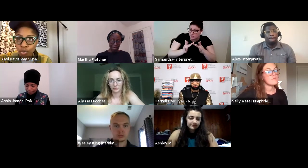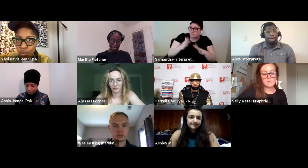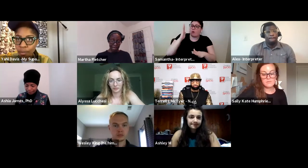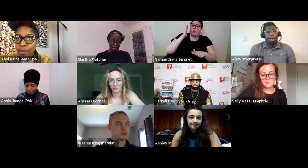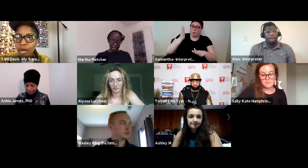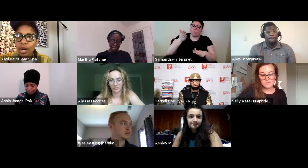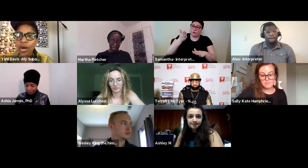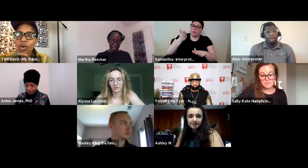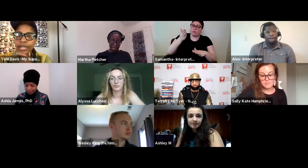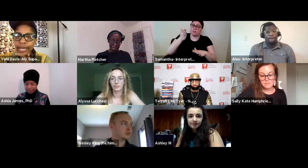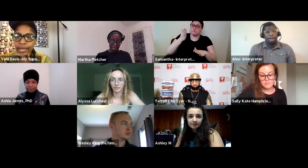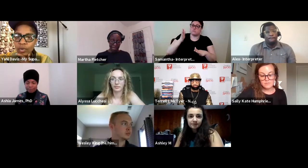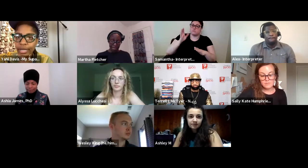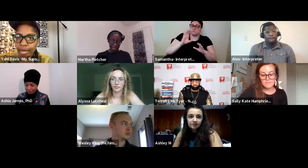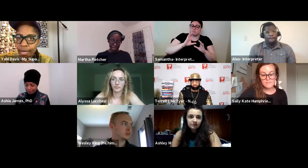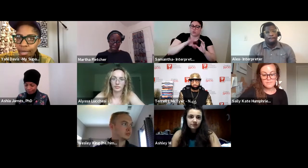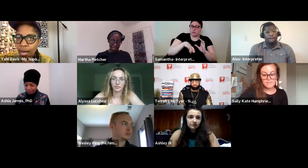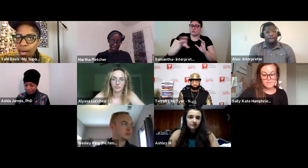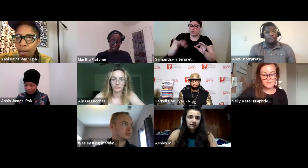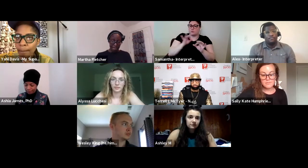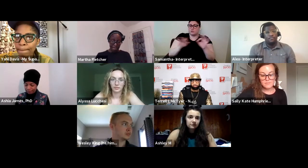on the Zoom. Okay.